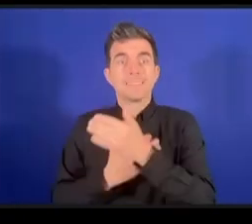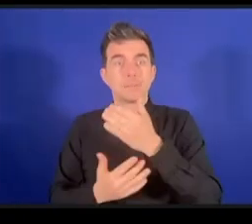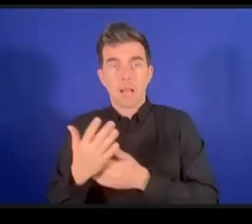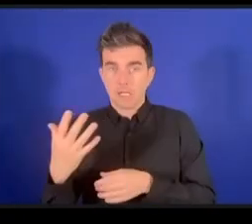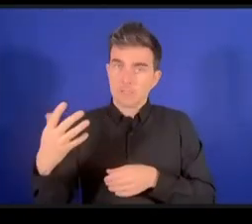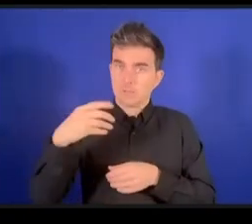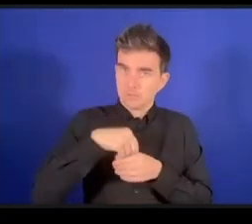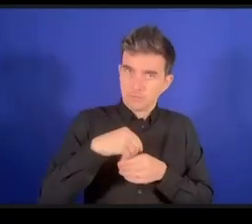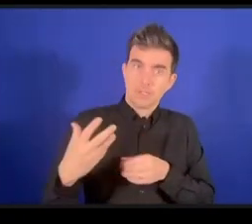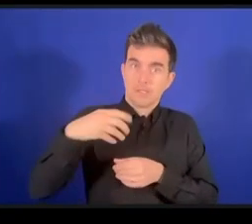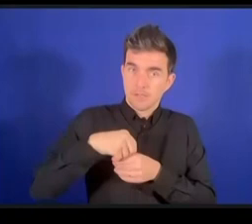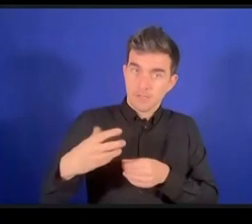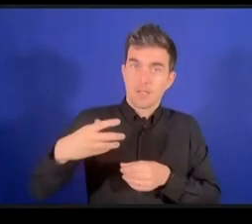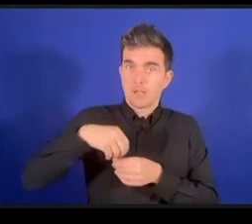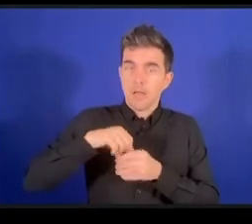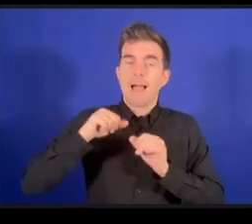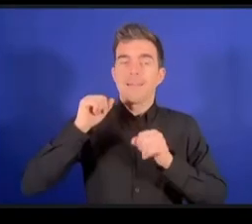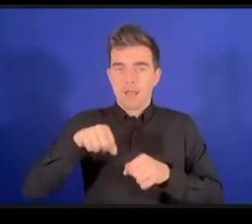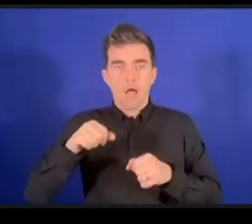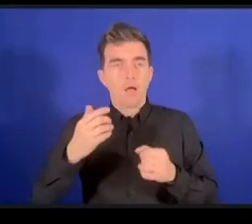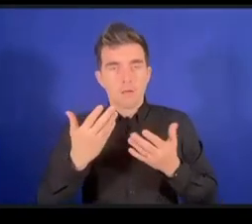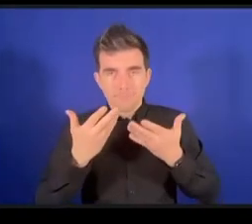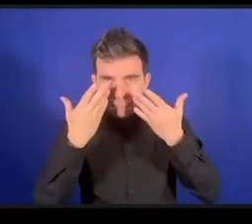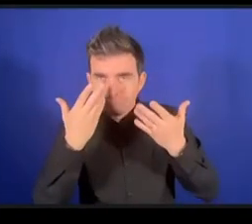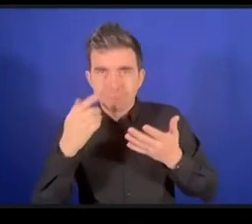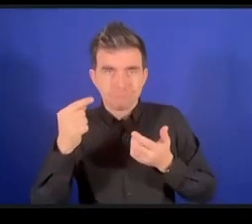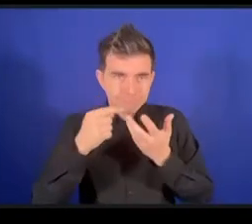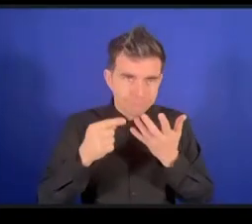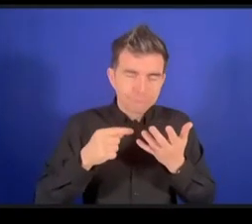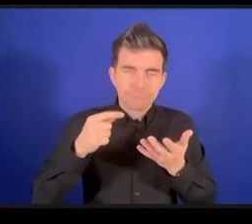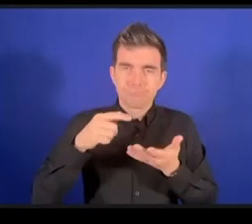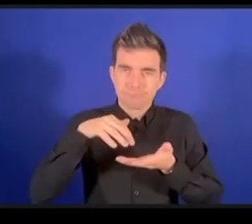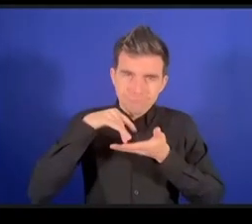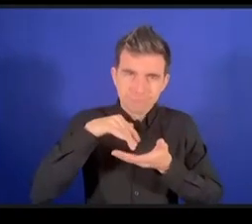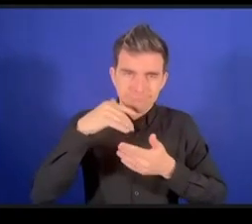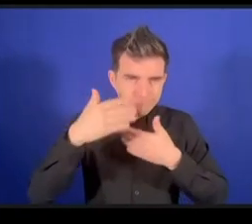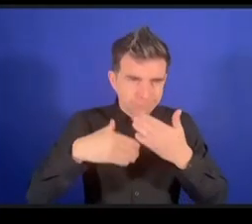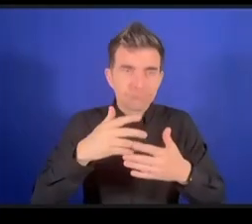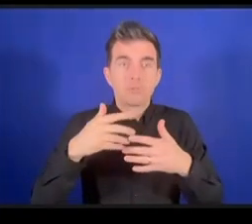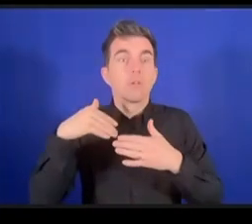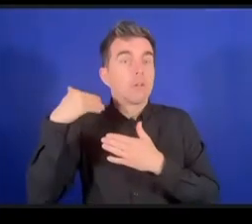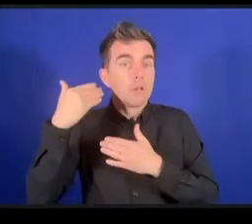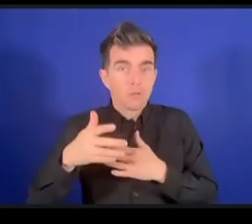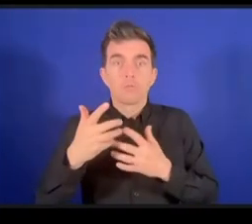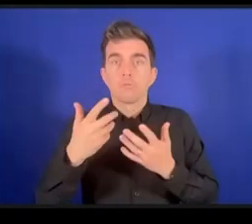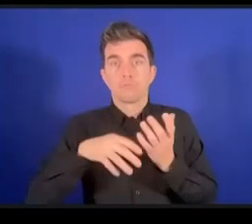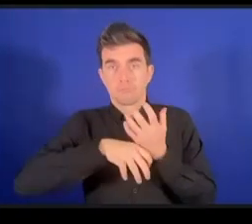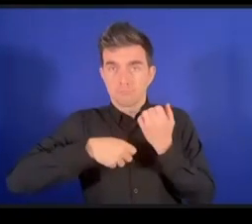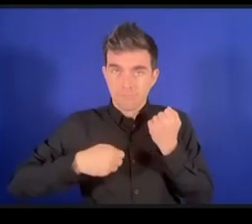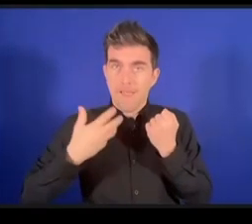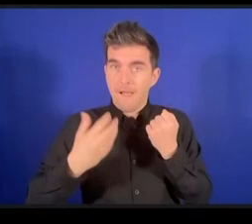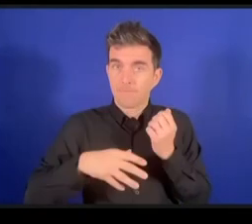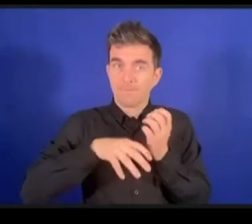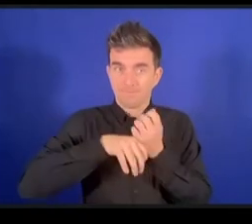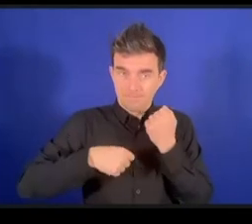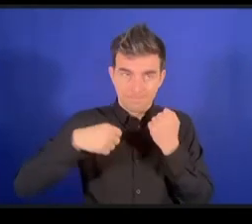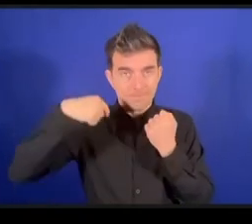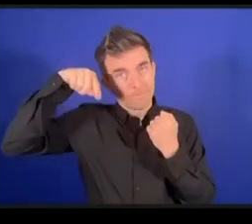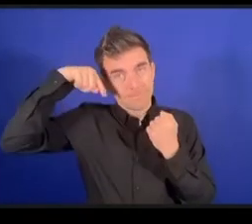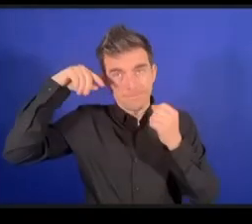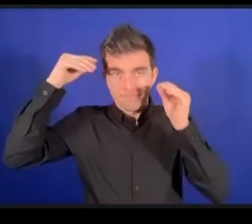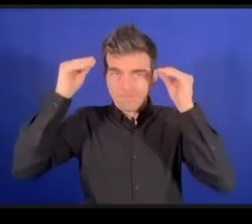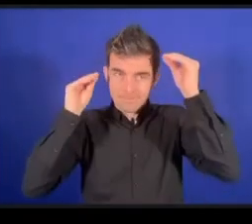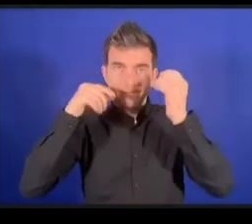educational degrees and to work in these domains so that the other people, those who would be your co-worker